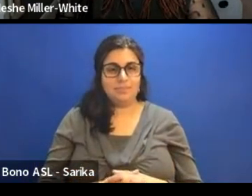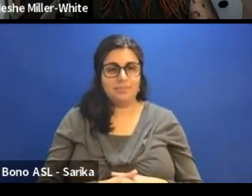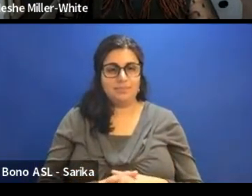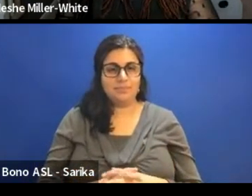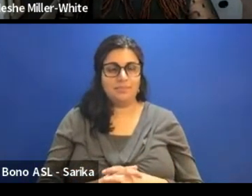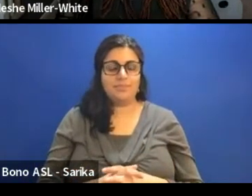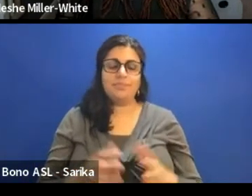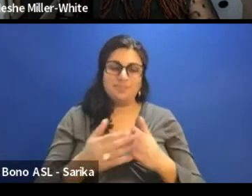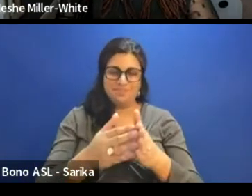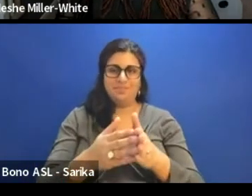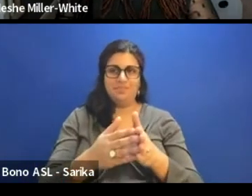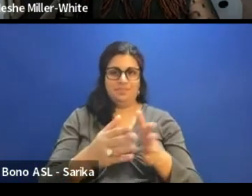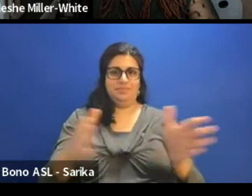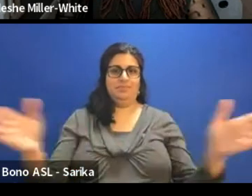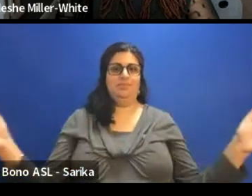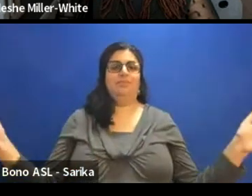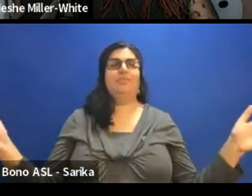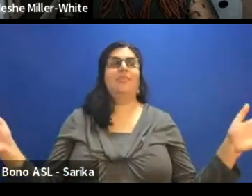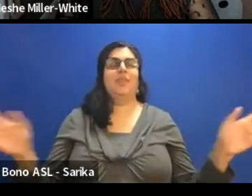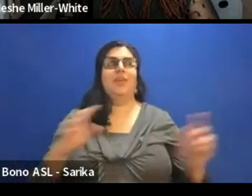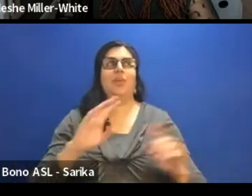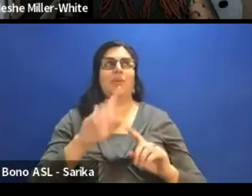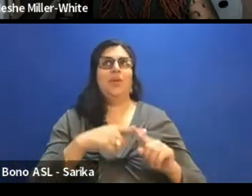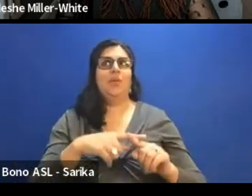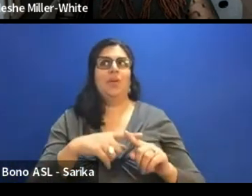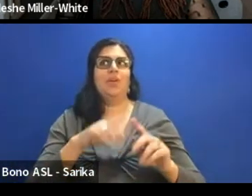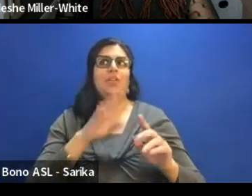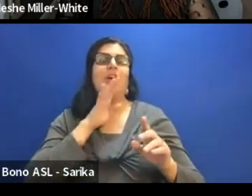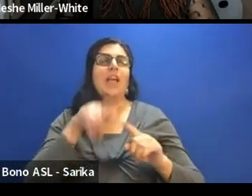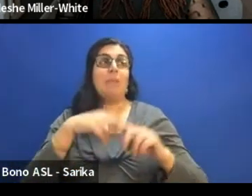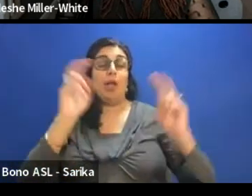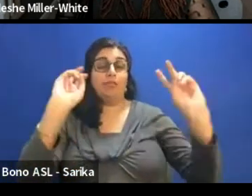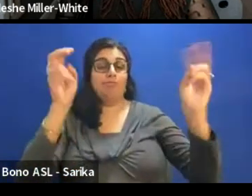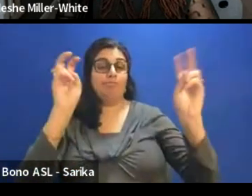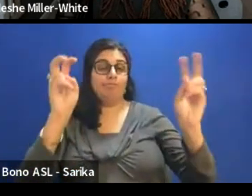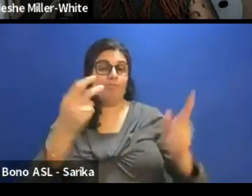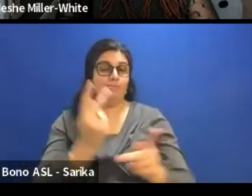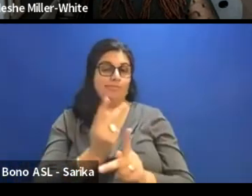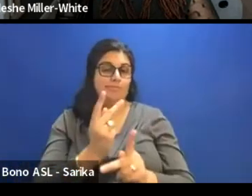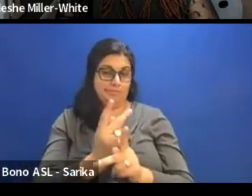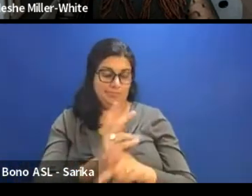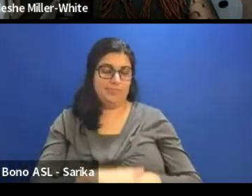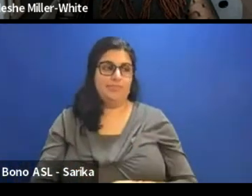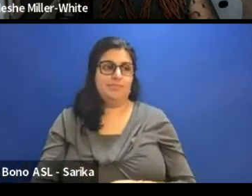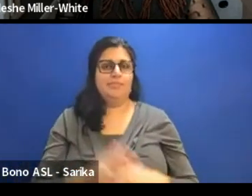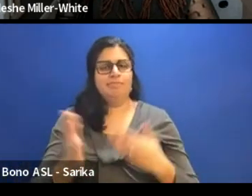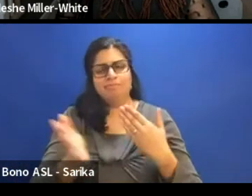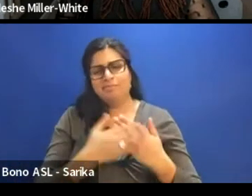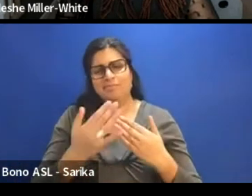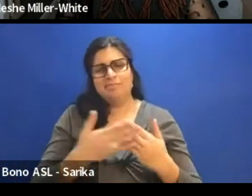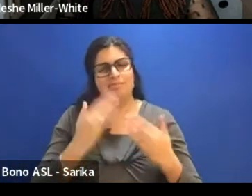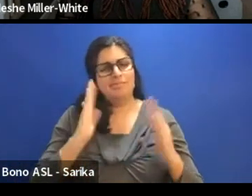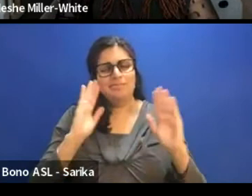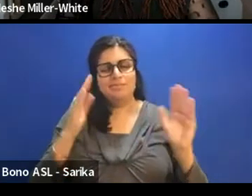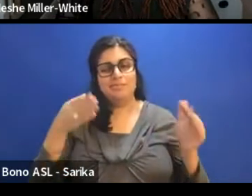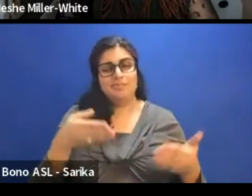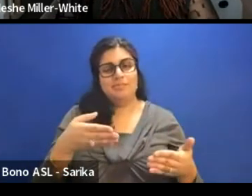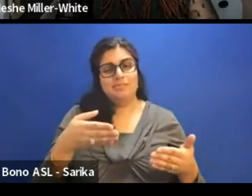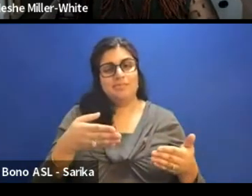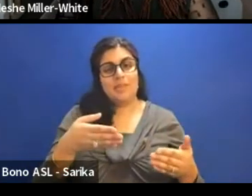in general, when we talk about caregiving, sometimes it's so easy, right, to focus